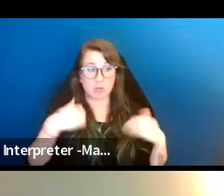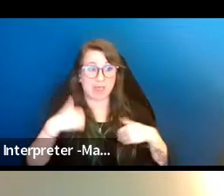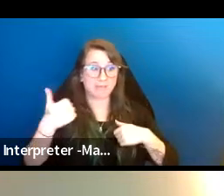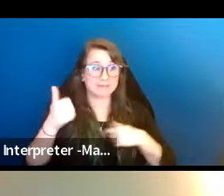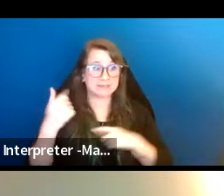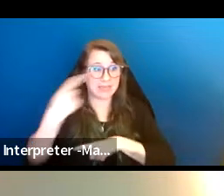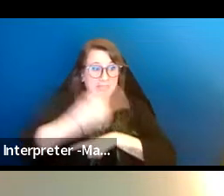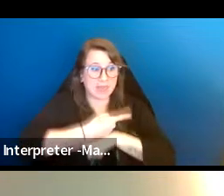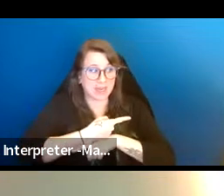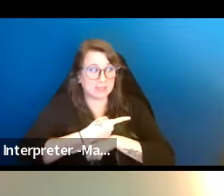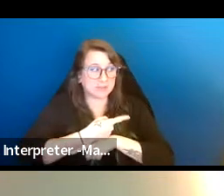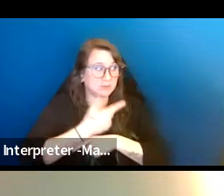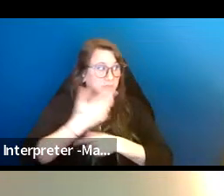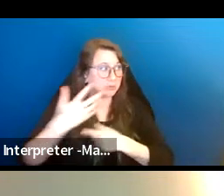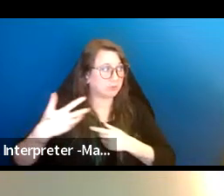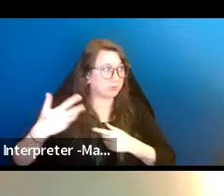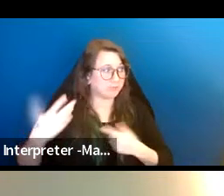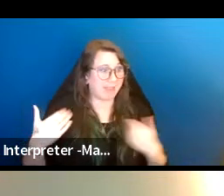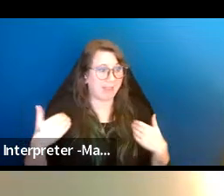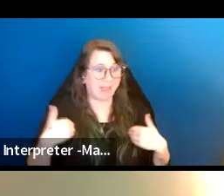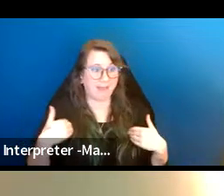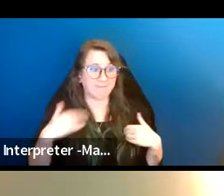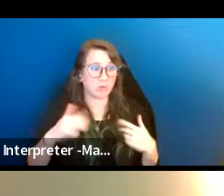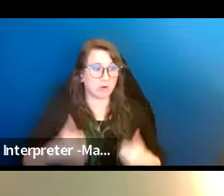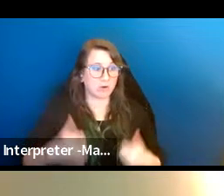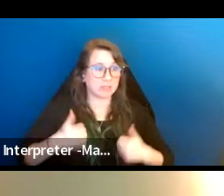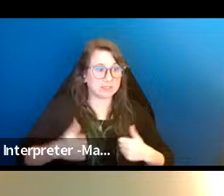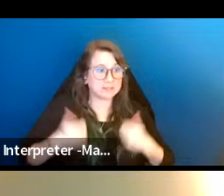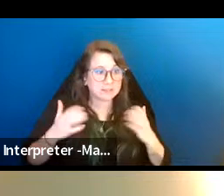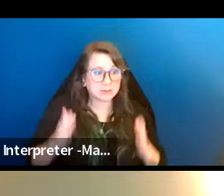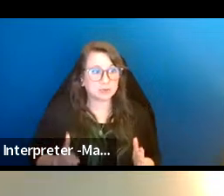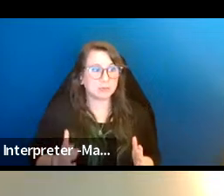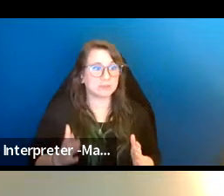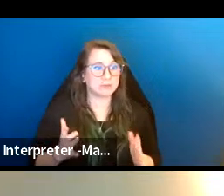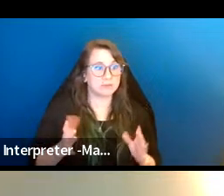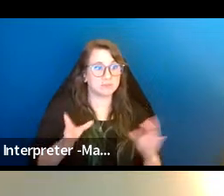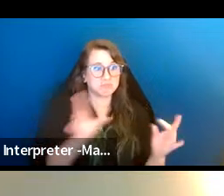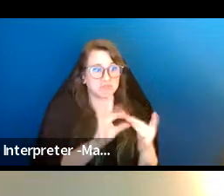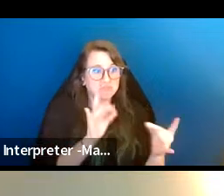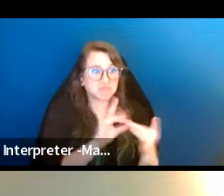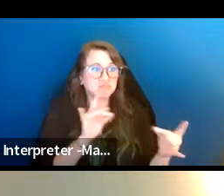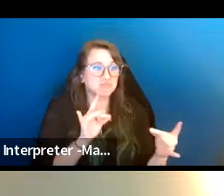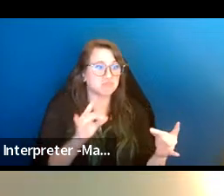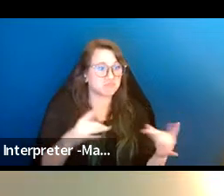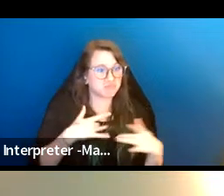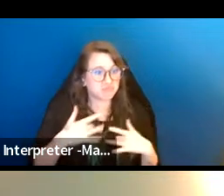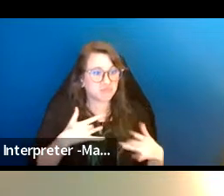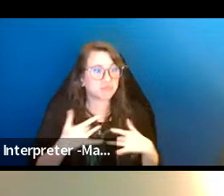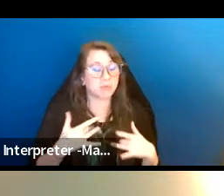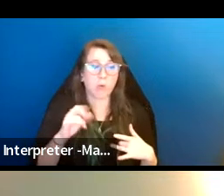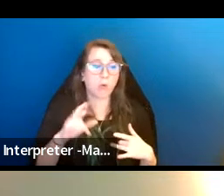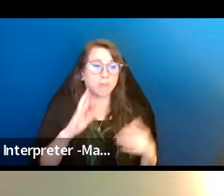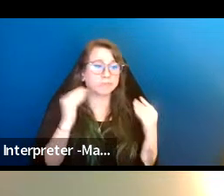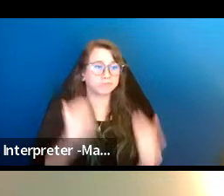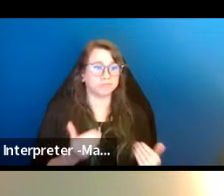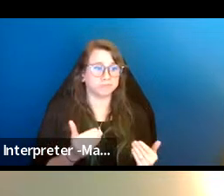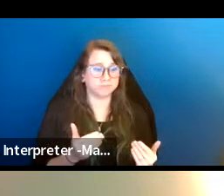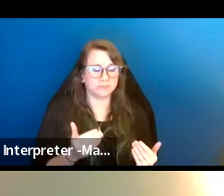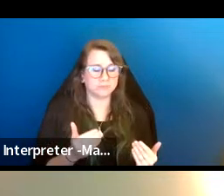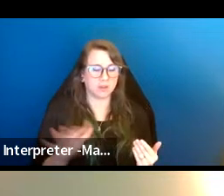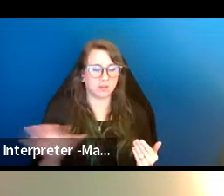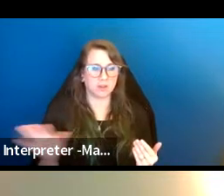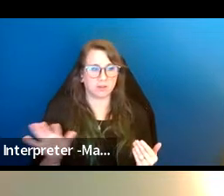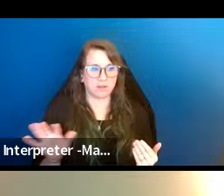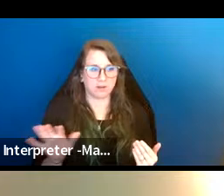days to have your constituents weigh in or make any comments. Otherwise, we're moving forward. That's